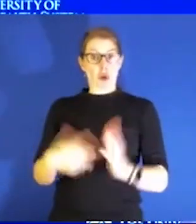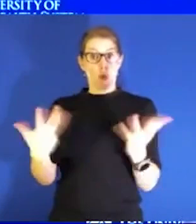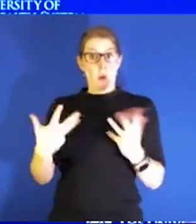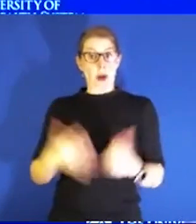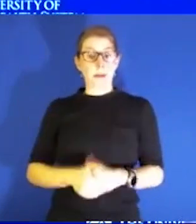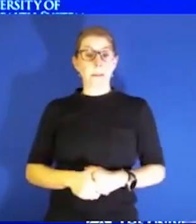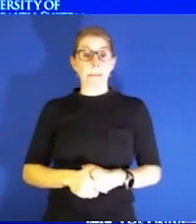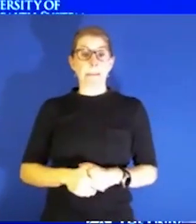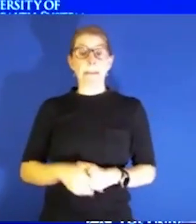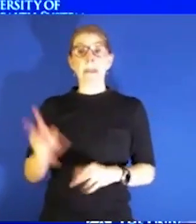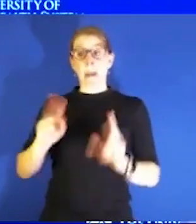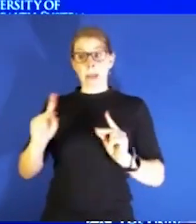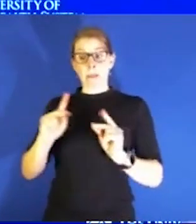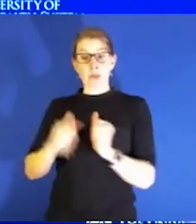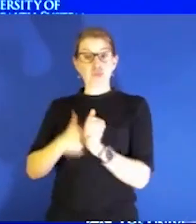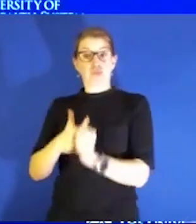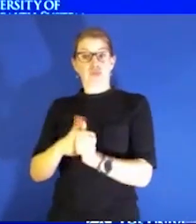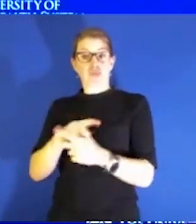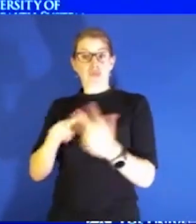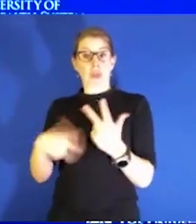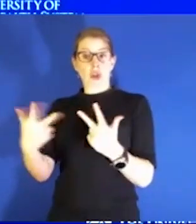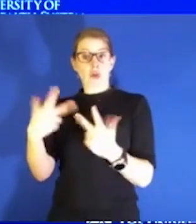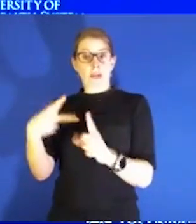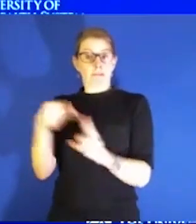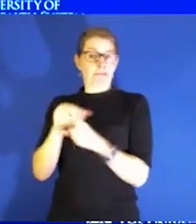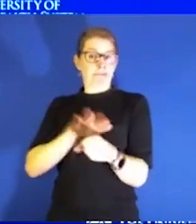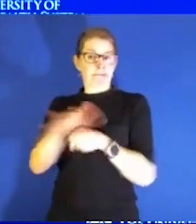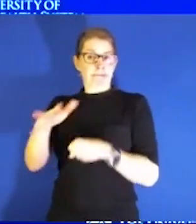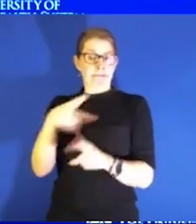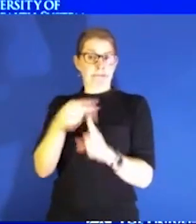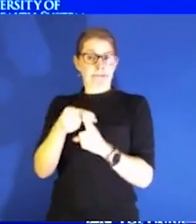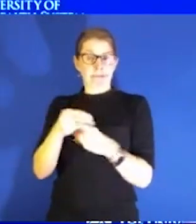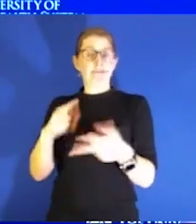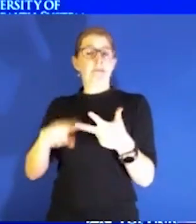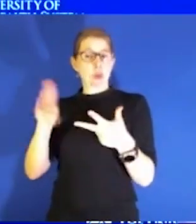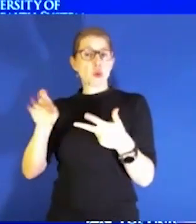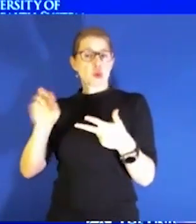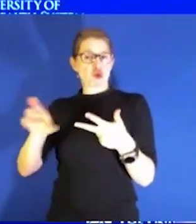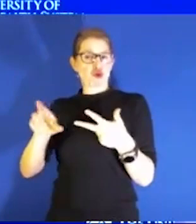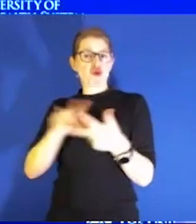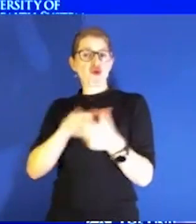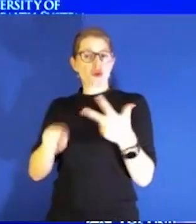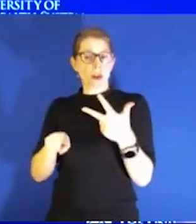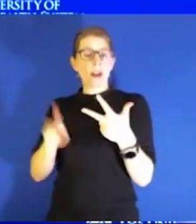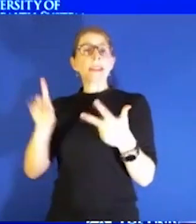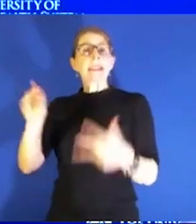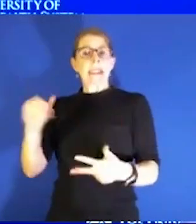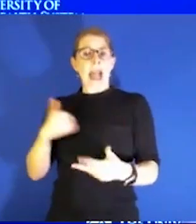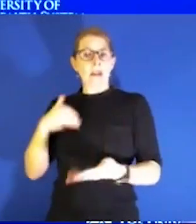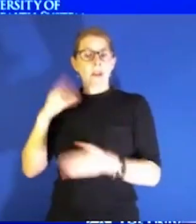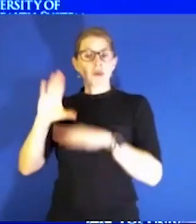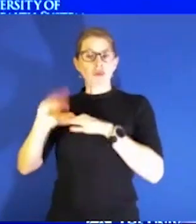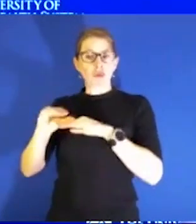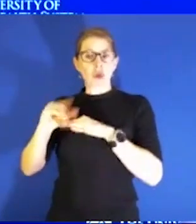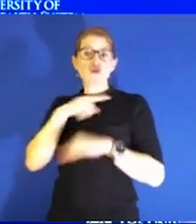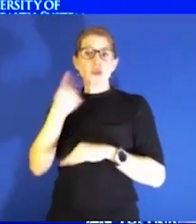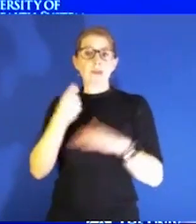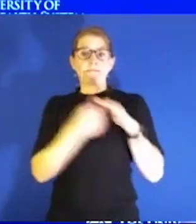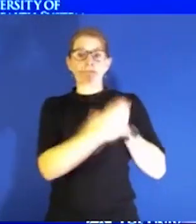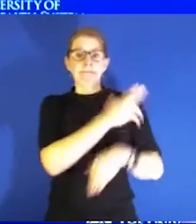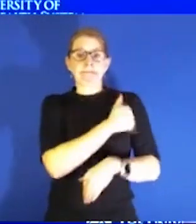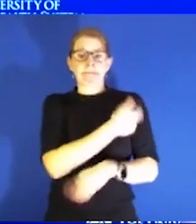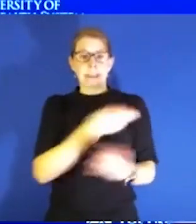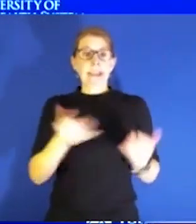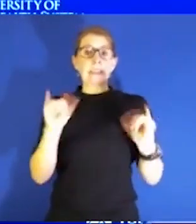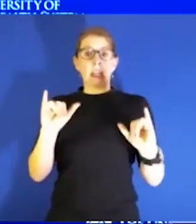were up to date, so that is fully vaccinated and have had their booster, did have that reduced risk of going to the hospital still, even with